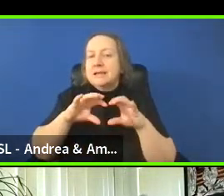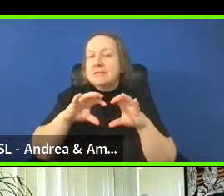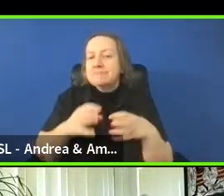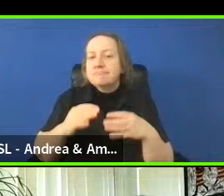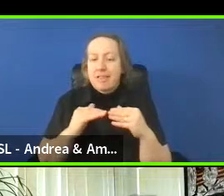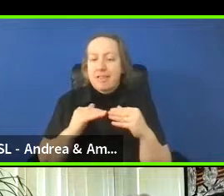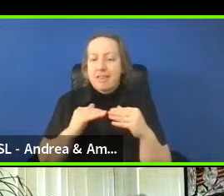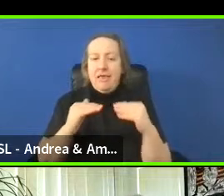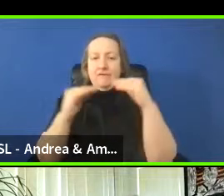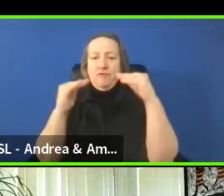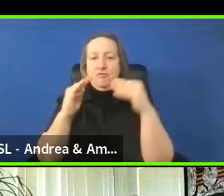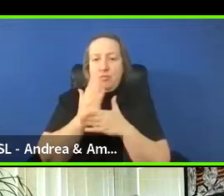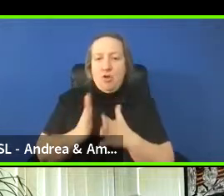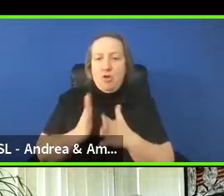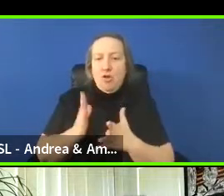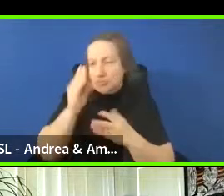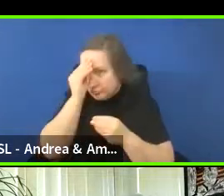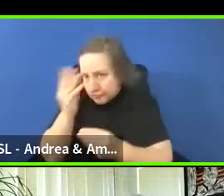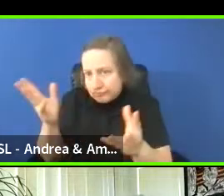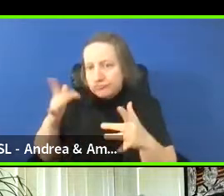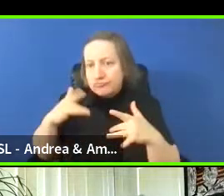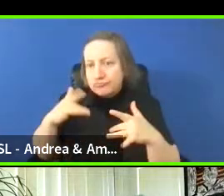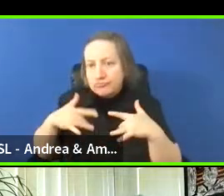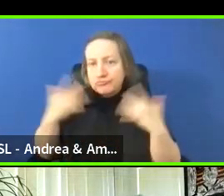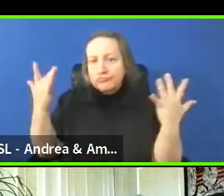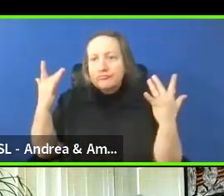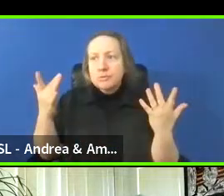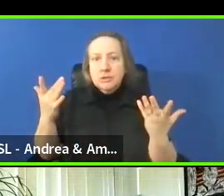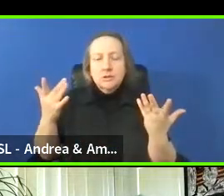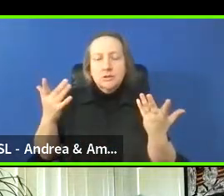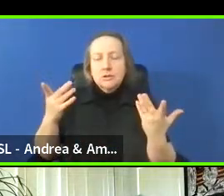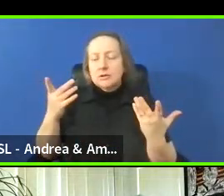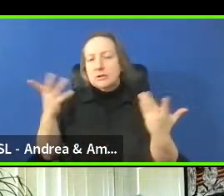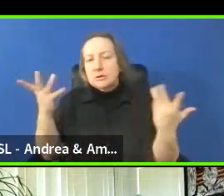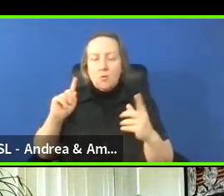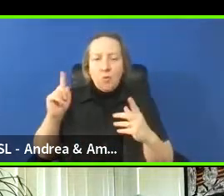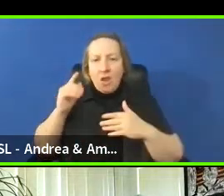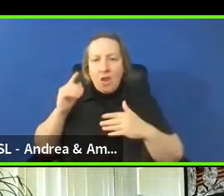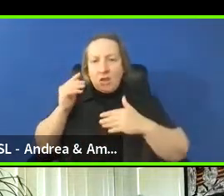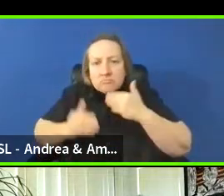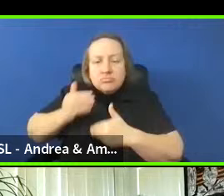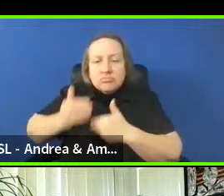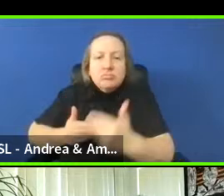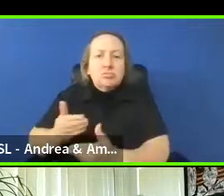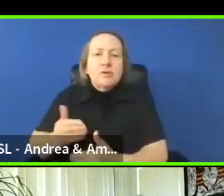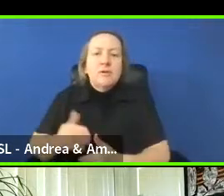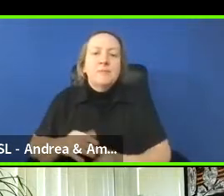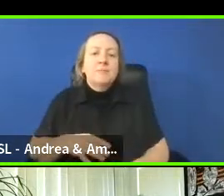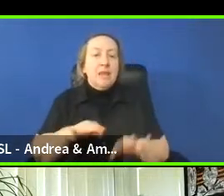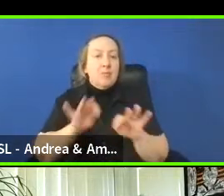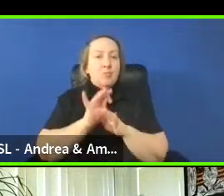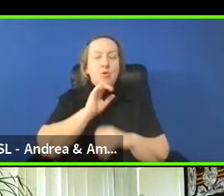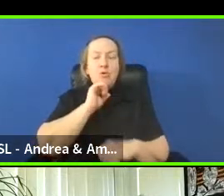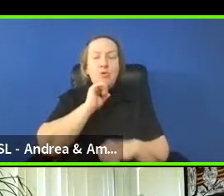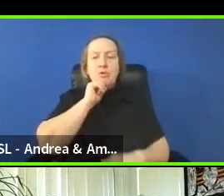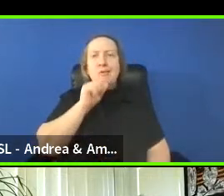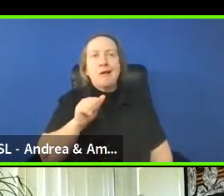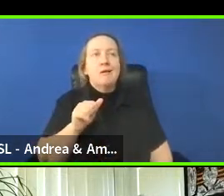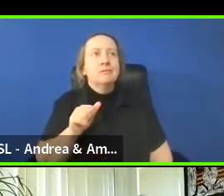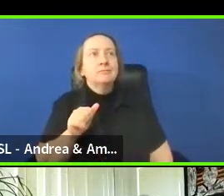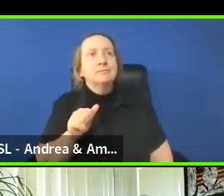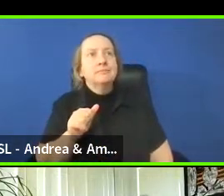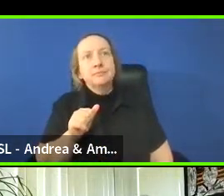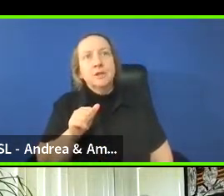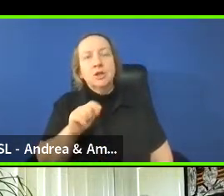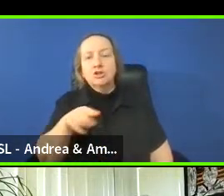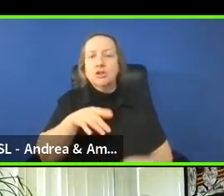to speed of where we're at. Because once again, it's important that this is not just looked at as a